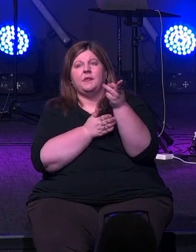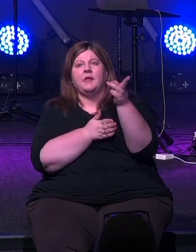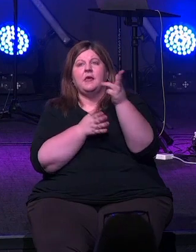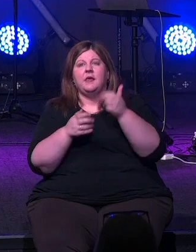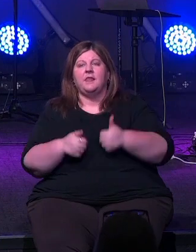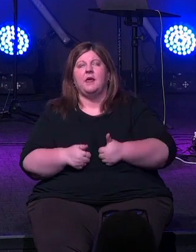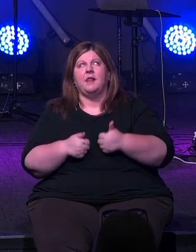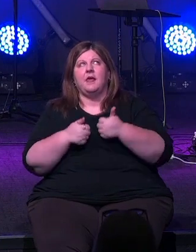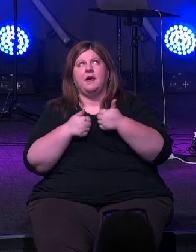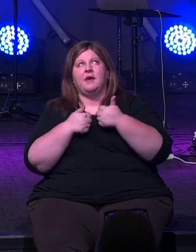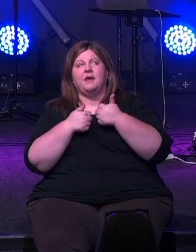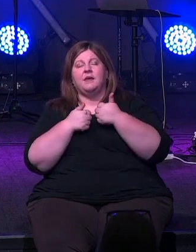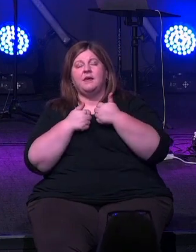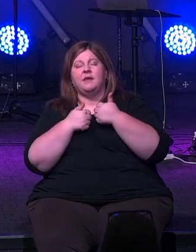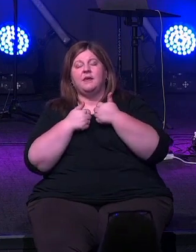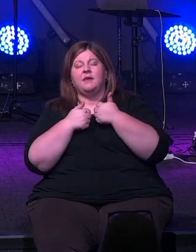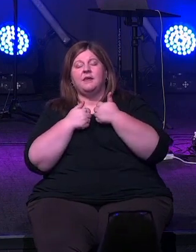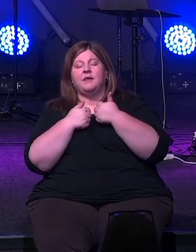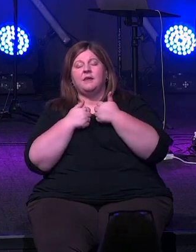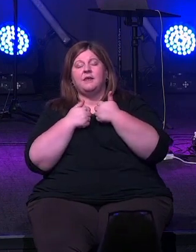truth, the life.